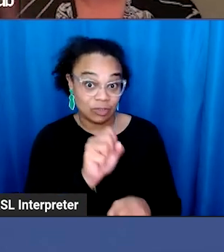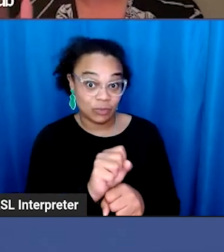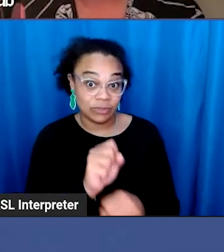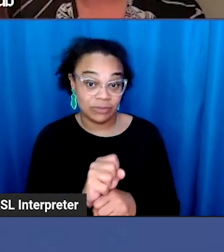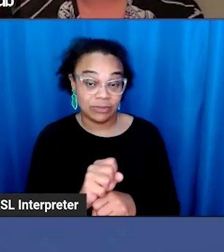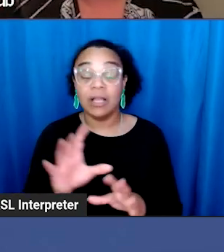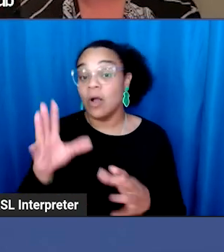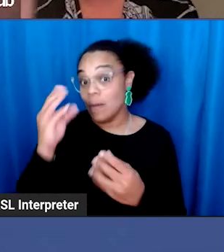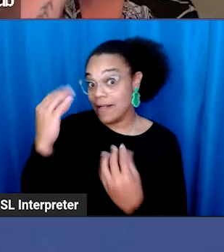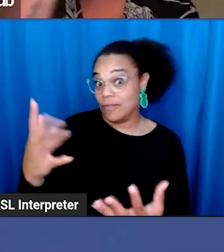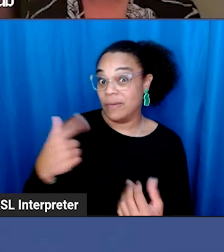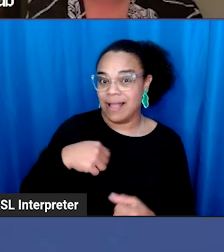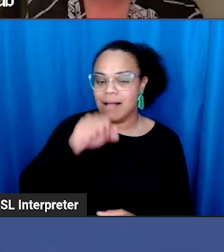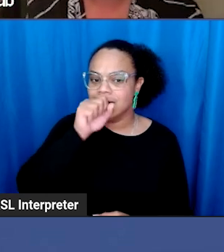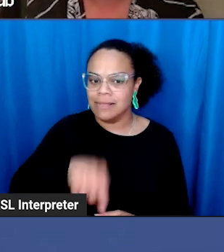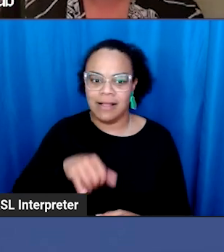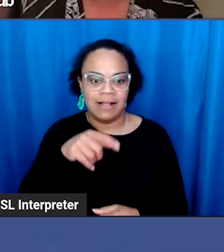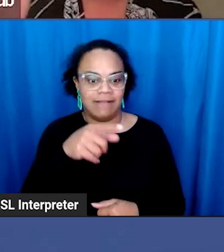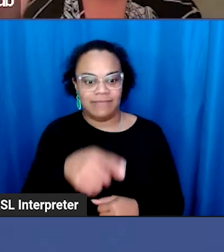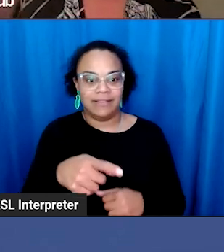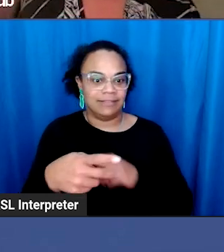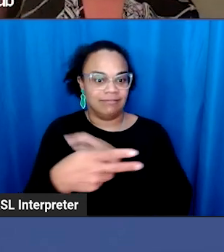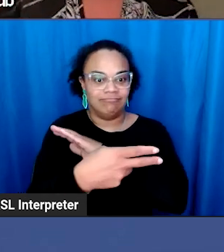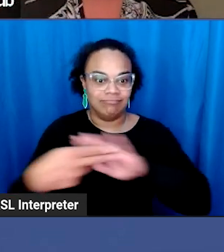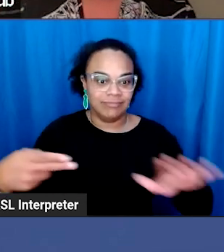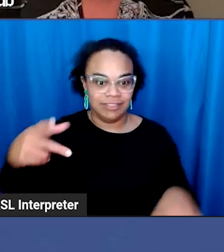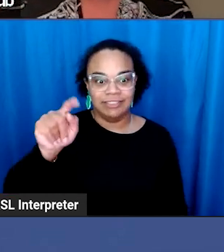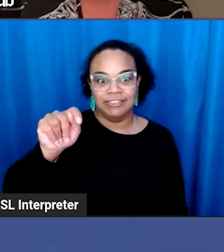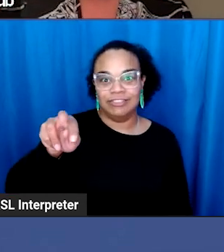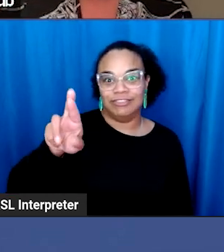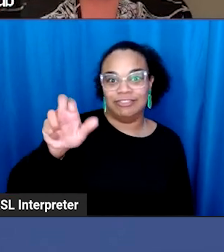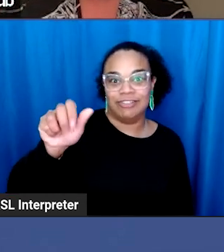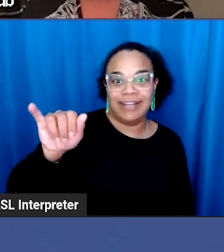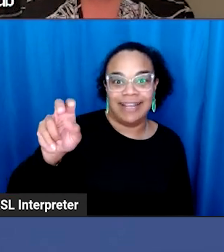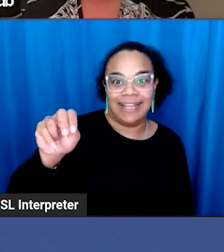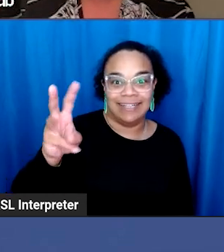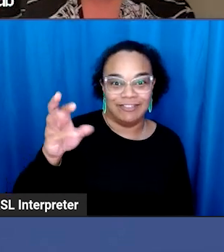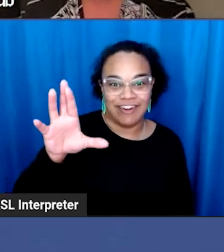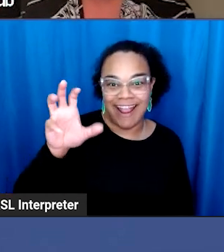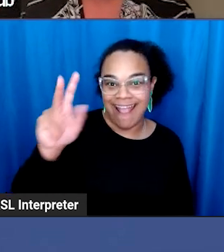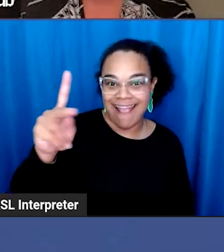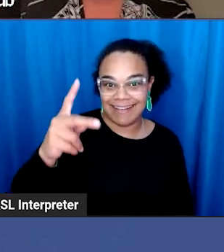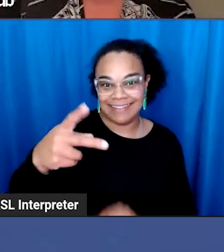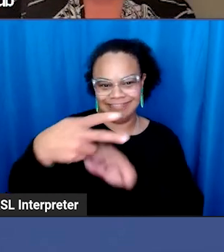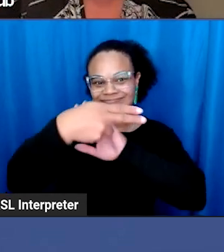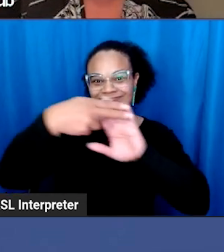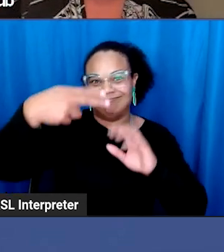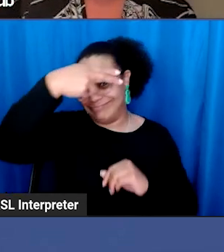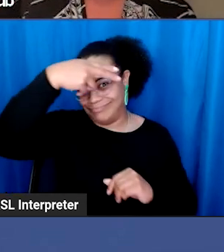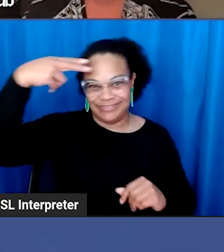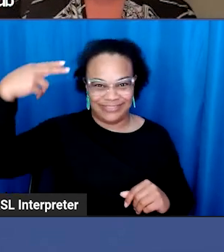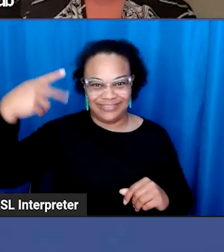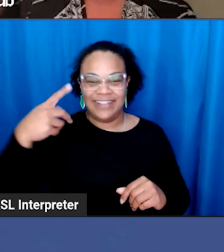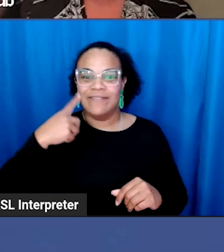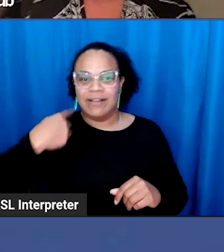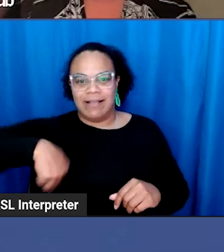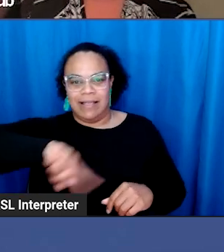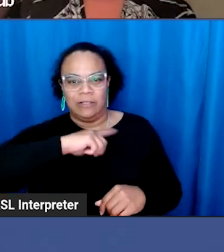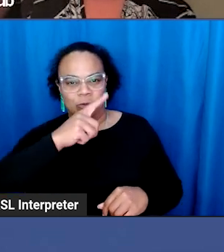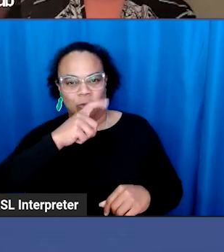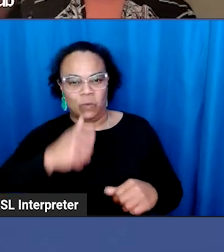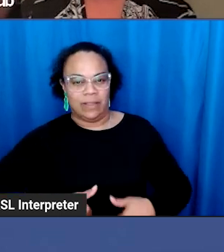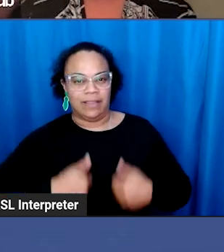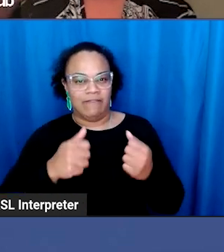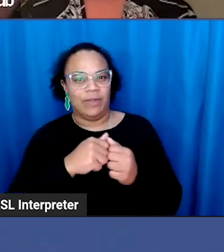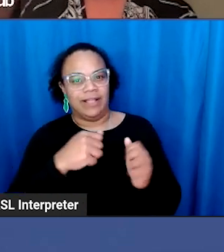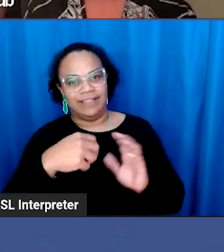the way, I just love the fact that it's like train wreck right across it for those of us who are living with the stigma every day of mental illness and